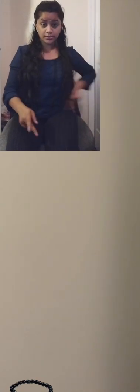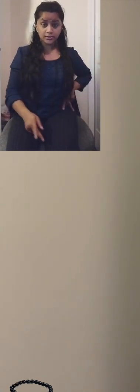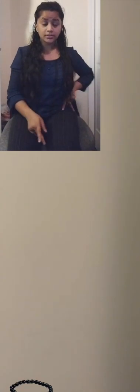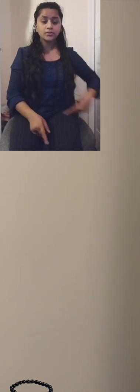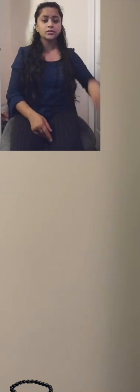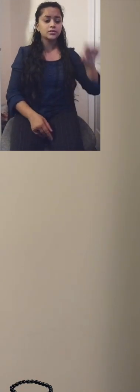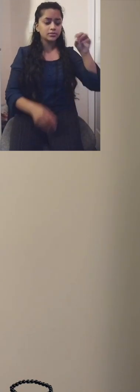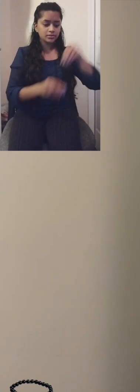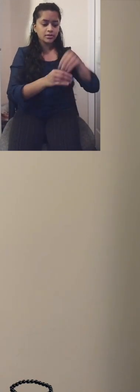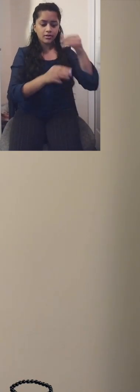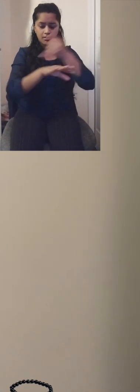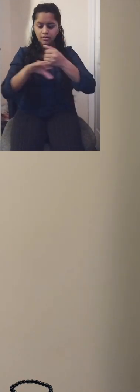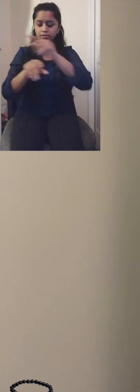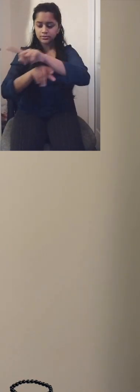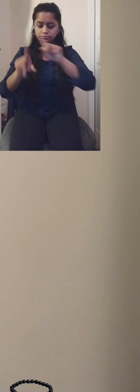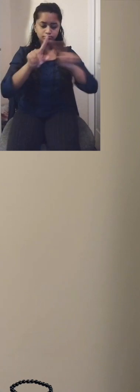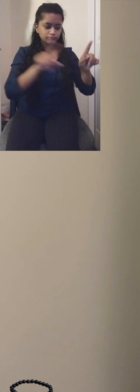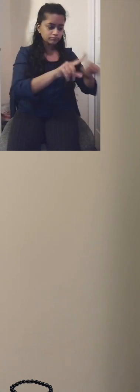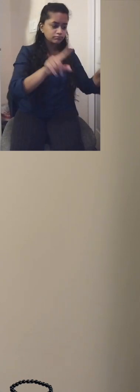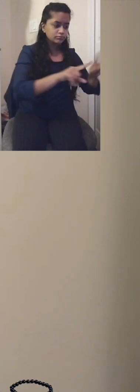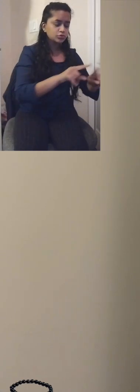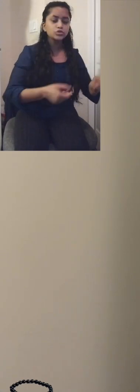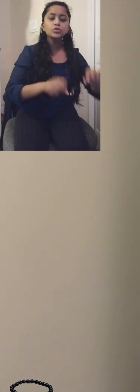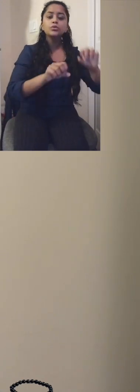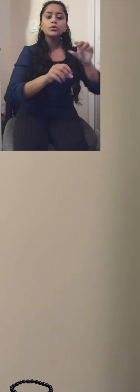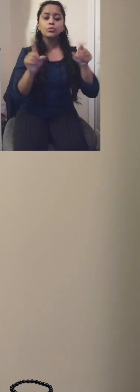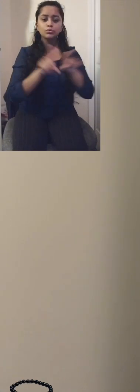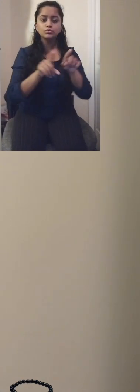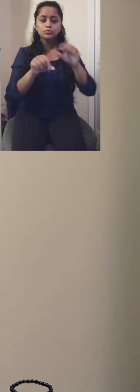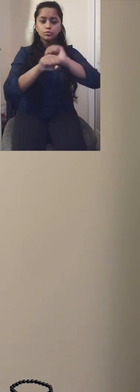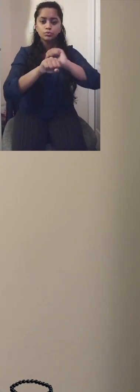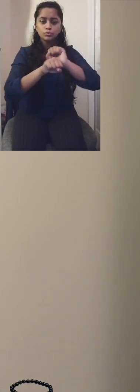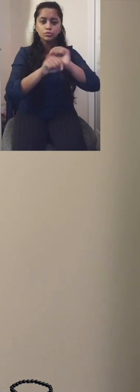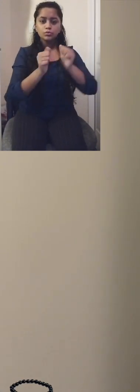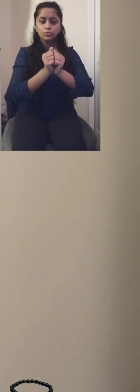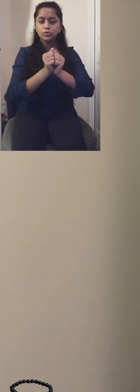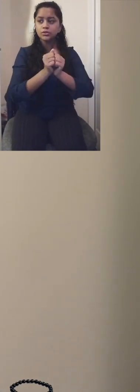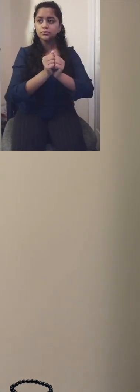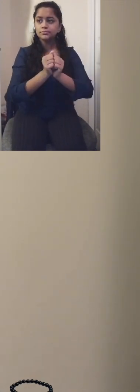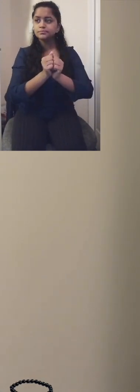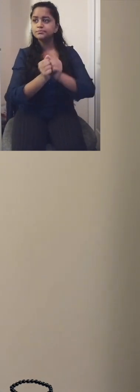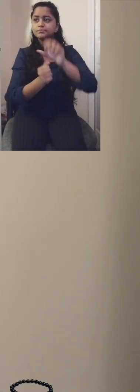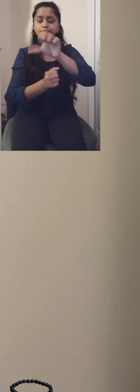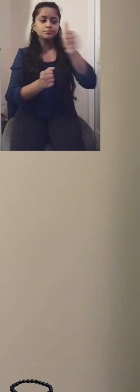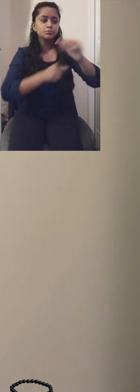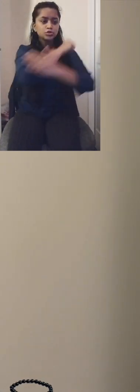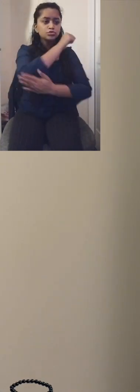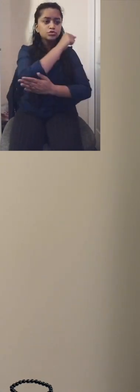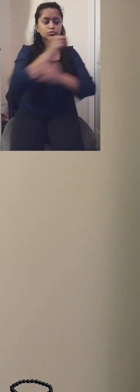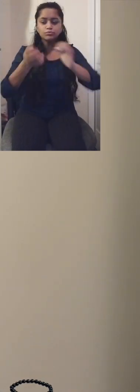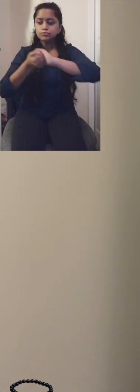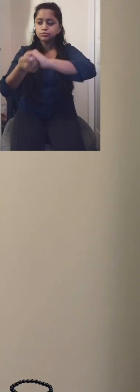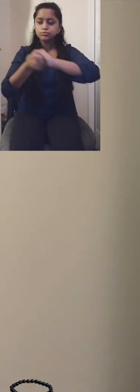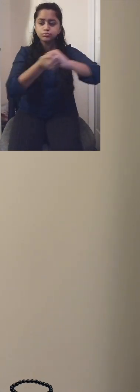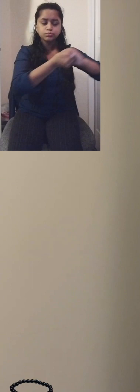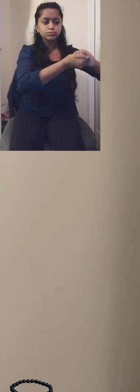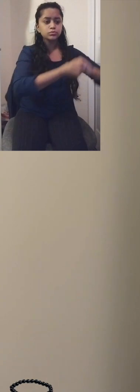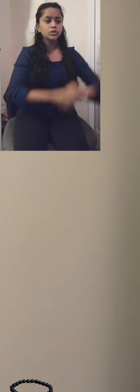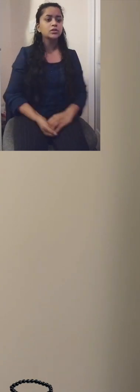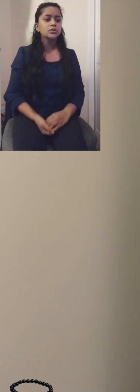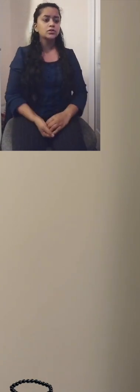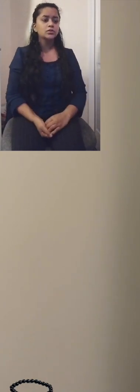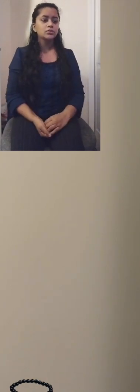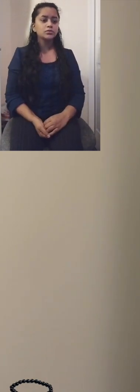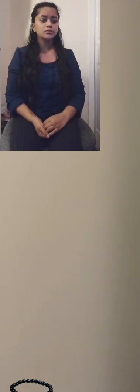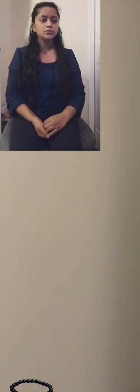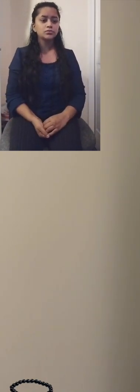king in these islands, and very much working in partnership in a much more substantive way than you would be if you were